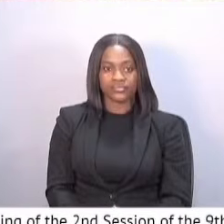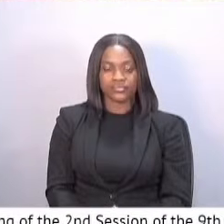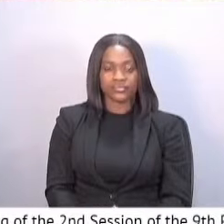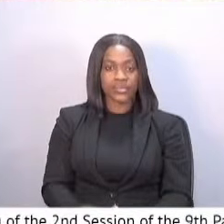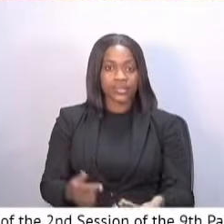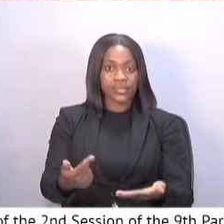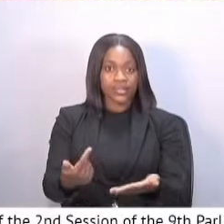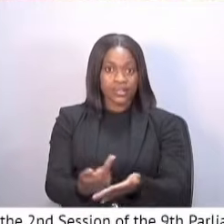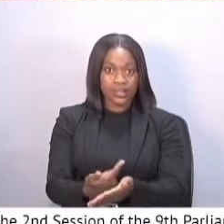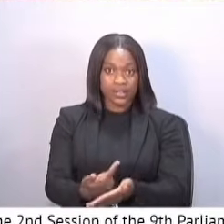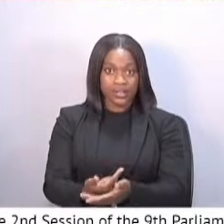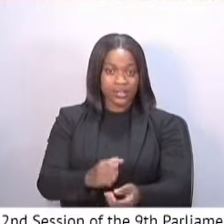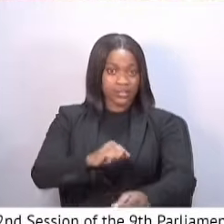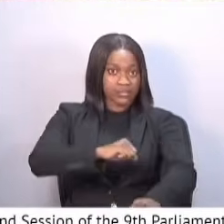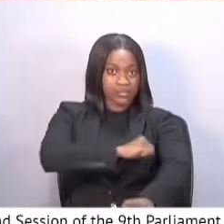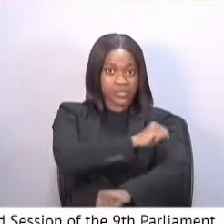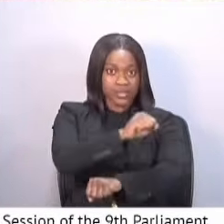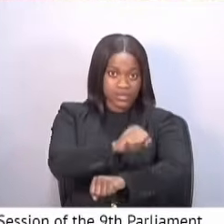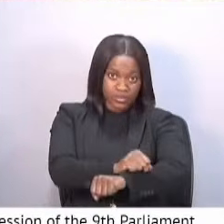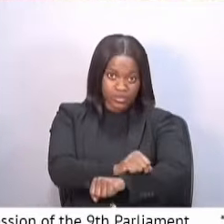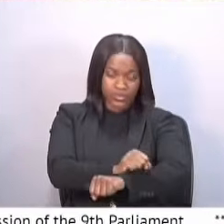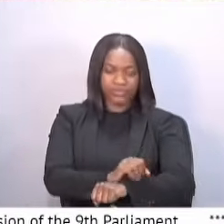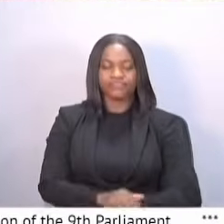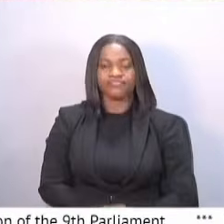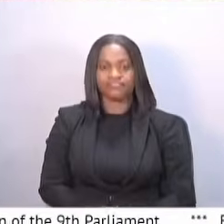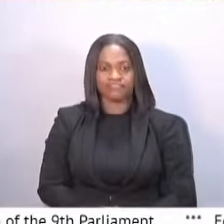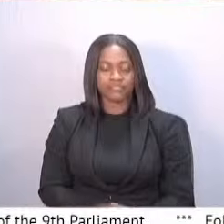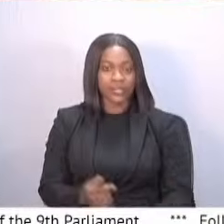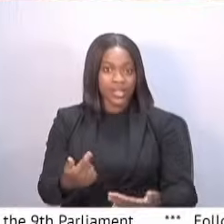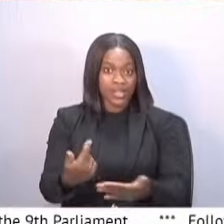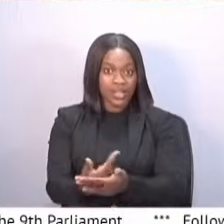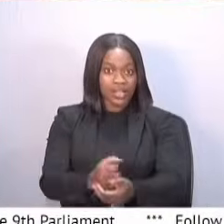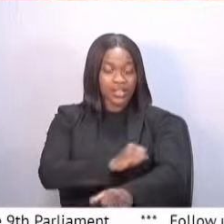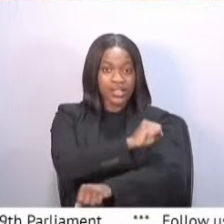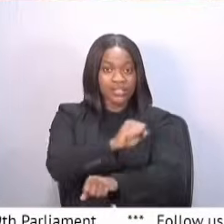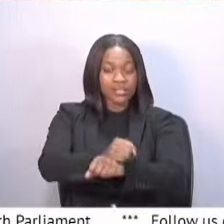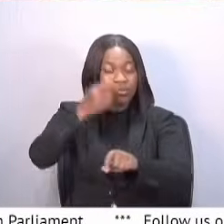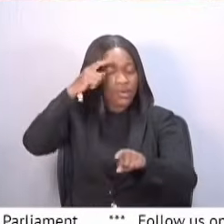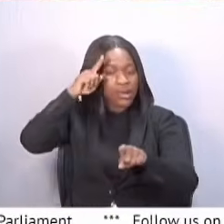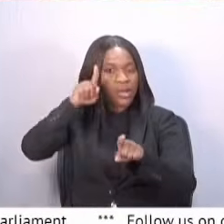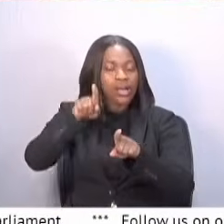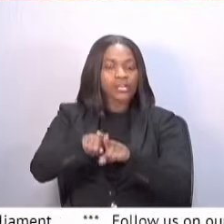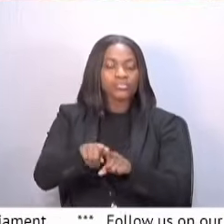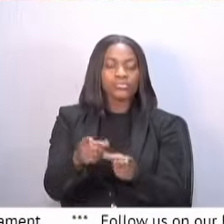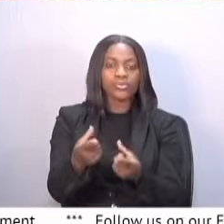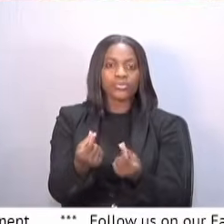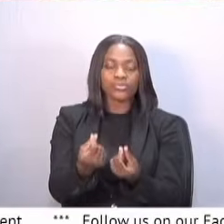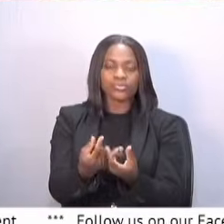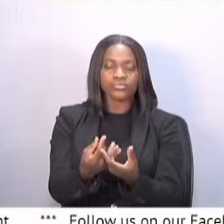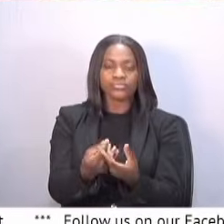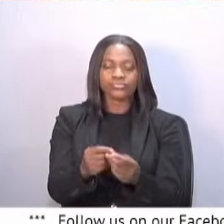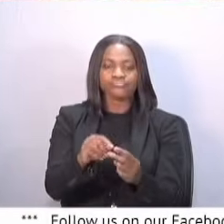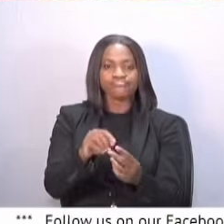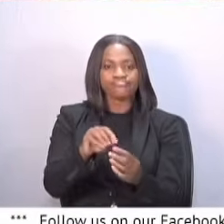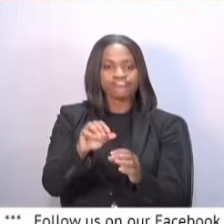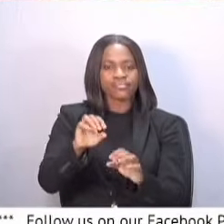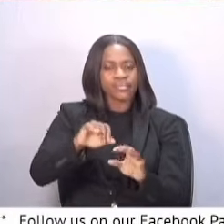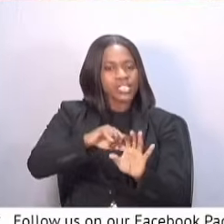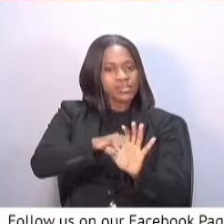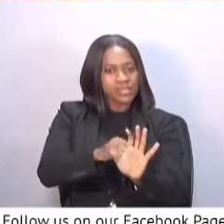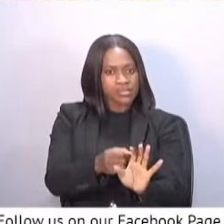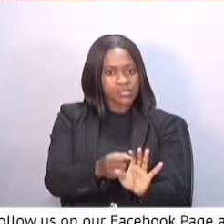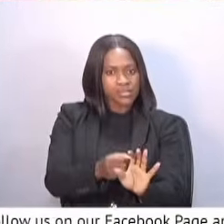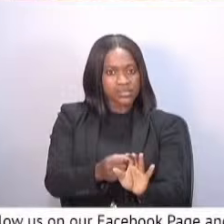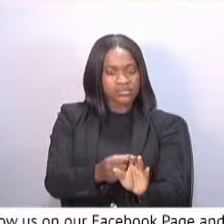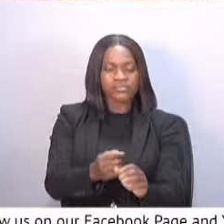Ghana-Singapore. Mr. Speaker, the Ghana-Singapore agreement is under implementation with 39 projects